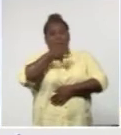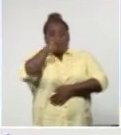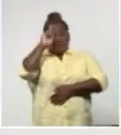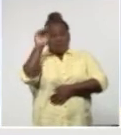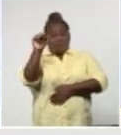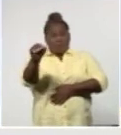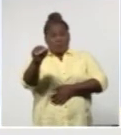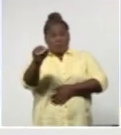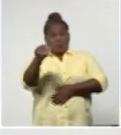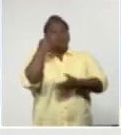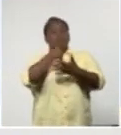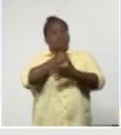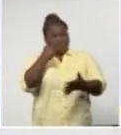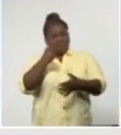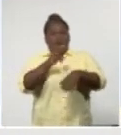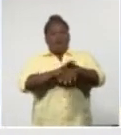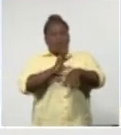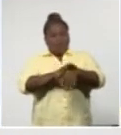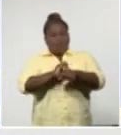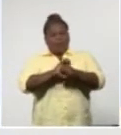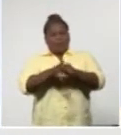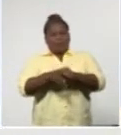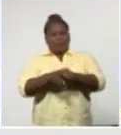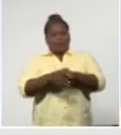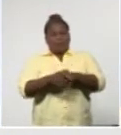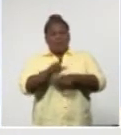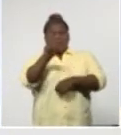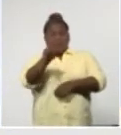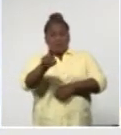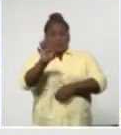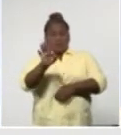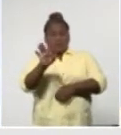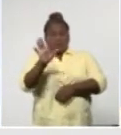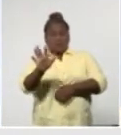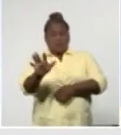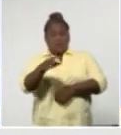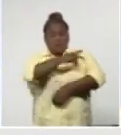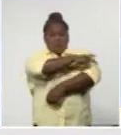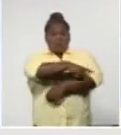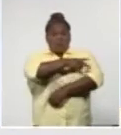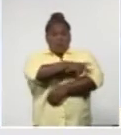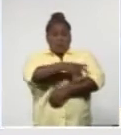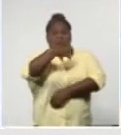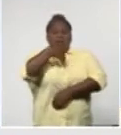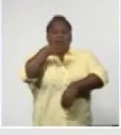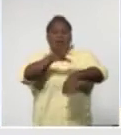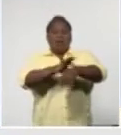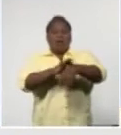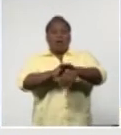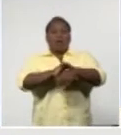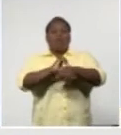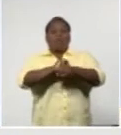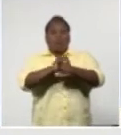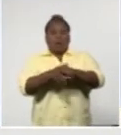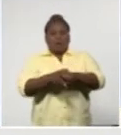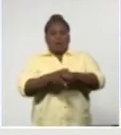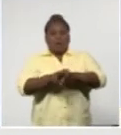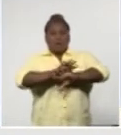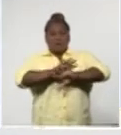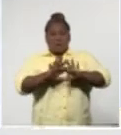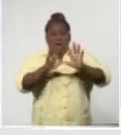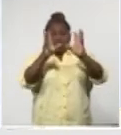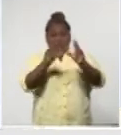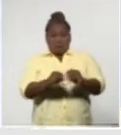the president of Honduras, who was speaking from his hospital. He tested positive. And we have the